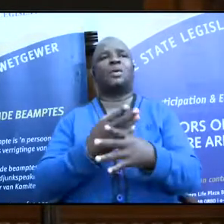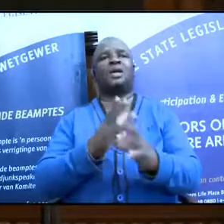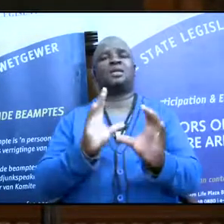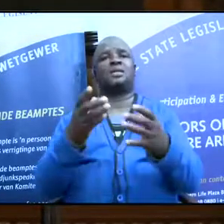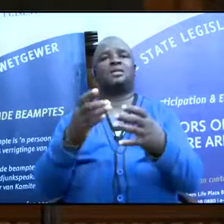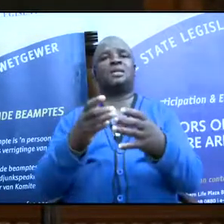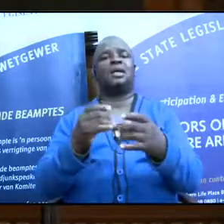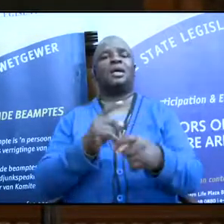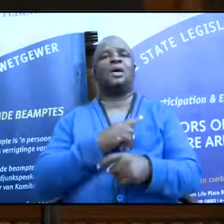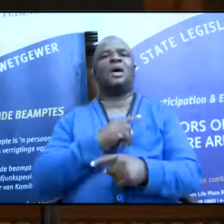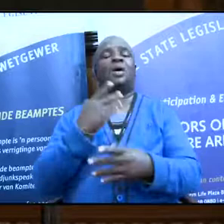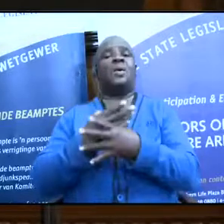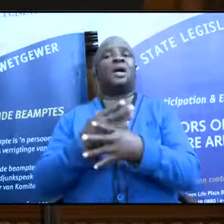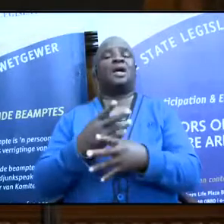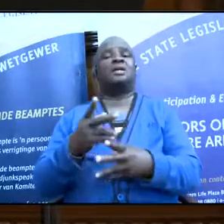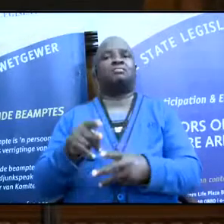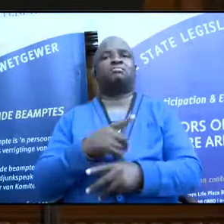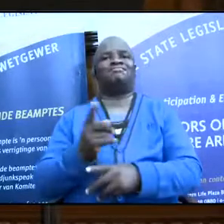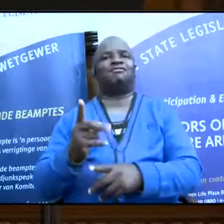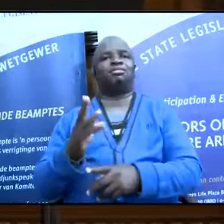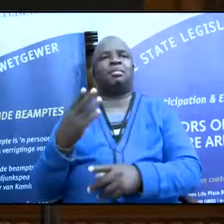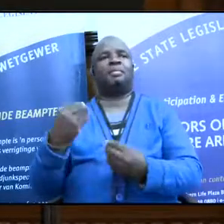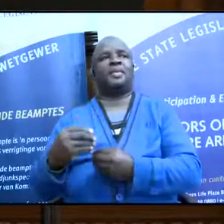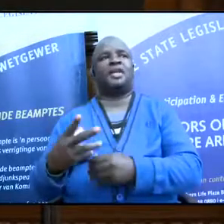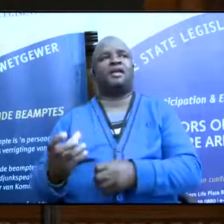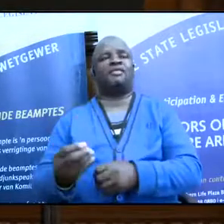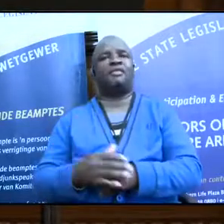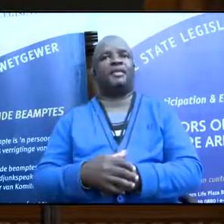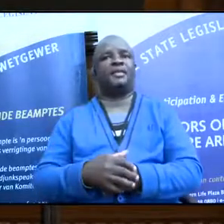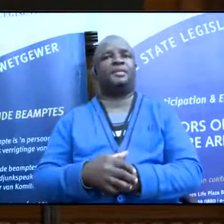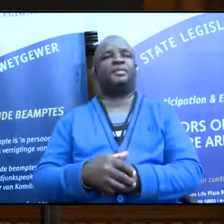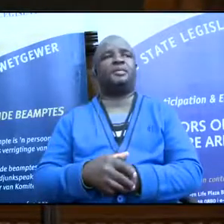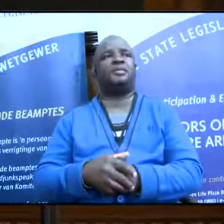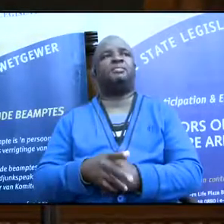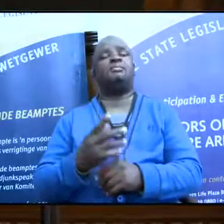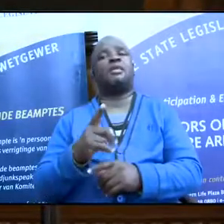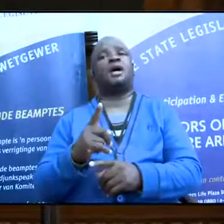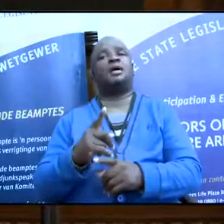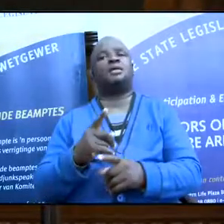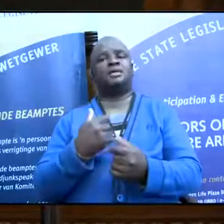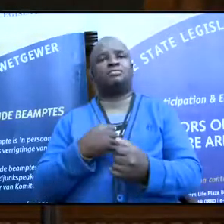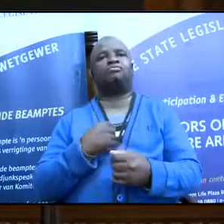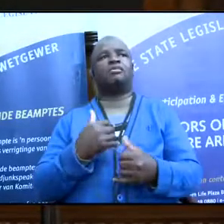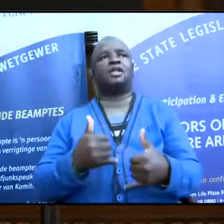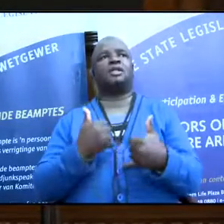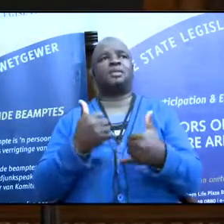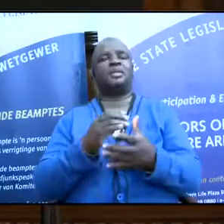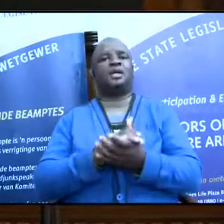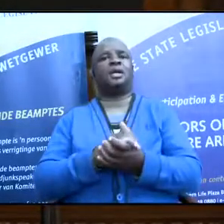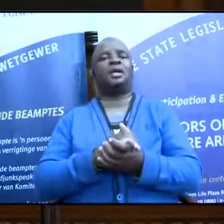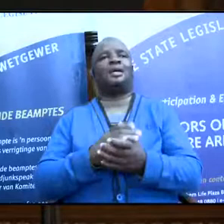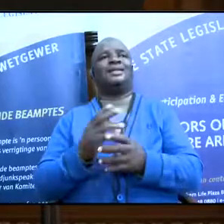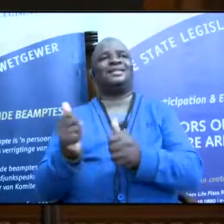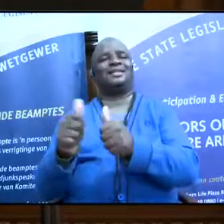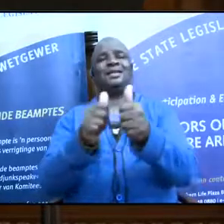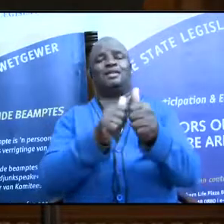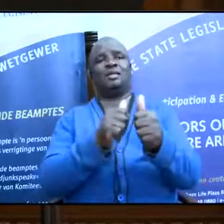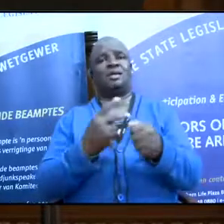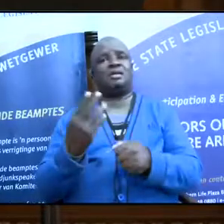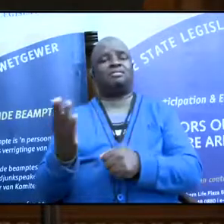busy we are how we are we however appreciate that all stakeholders